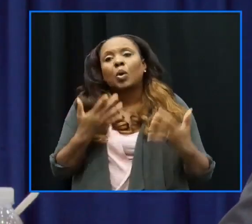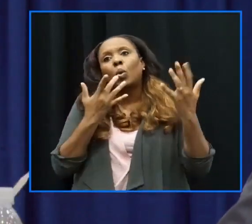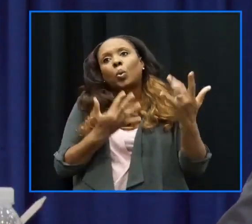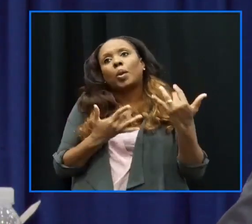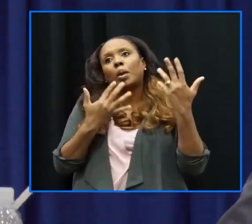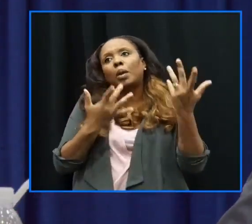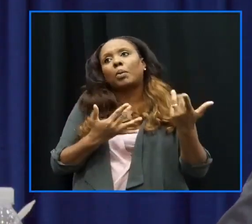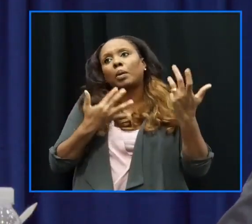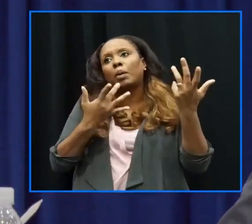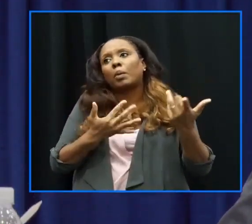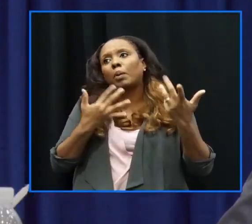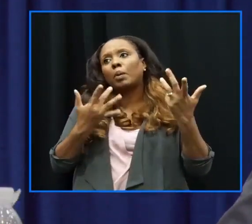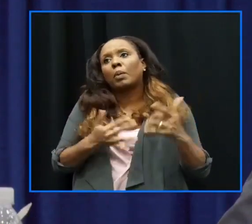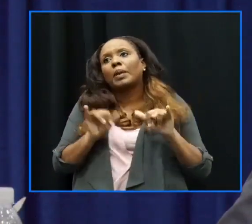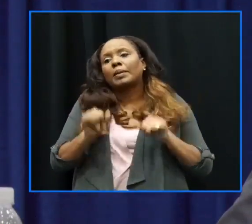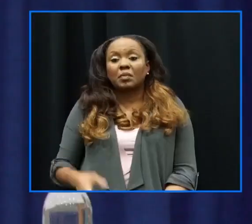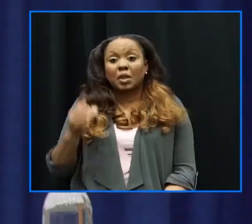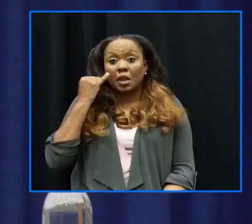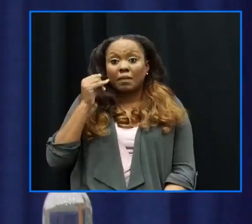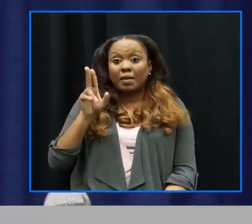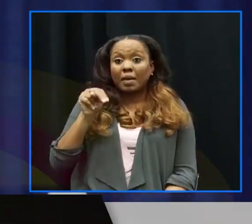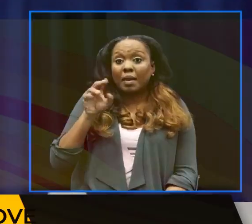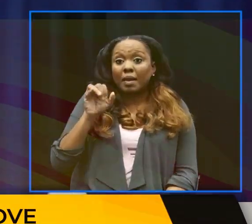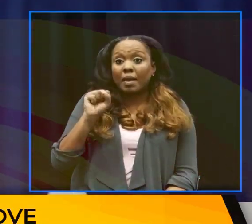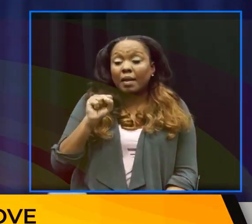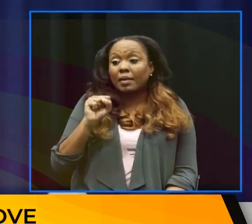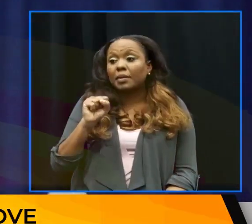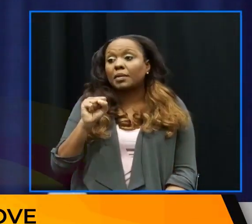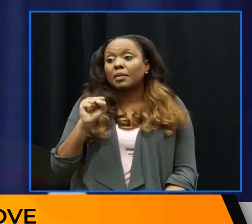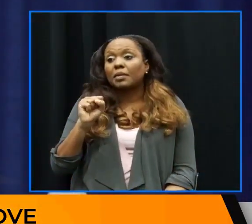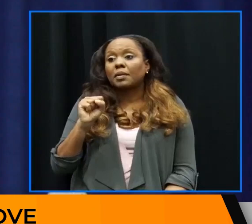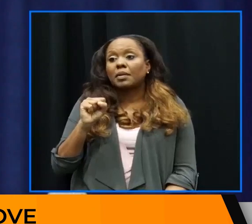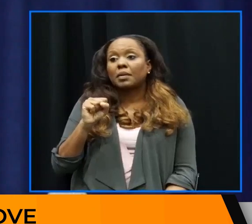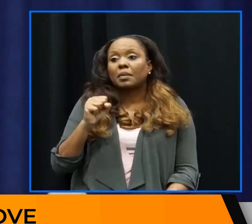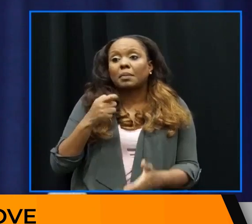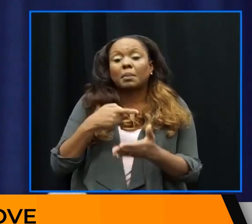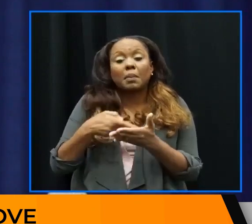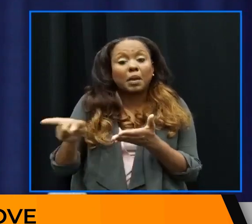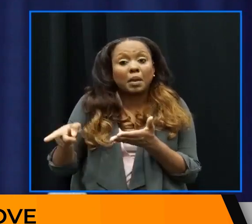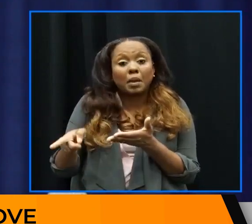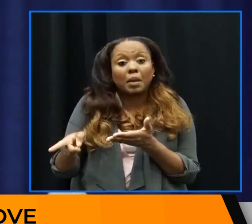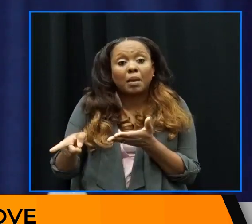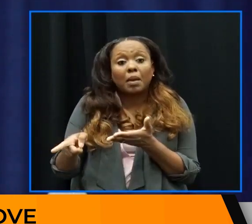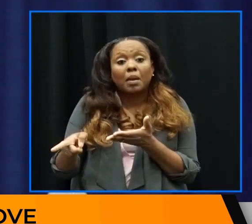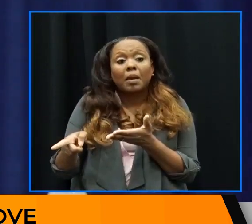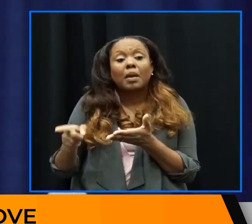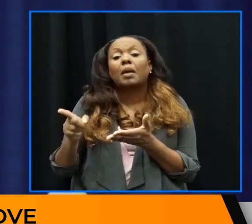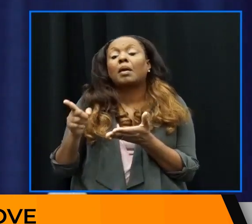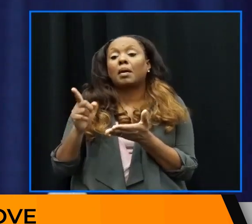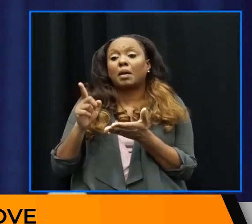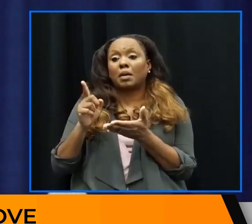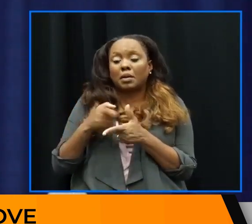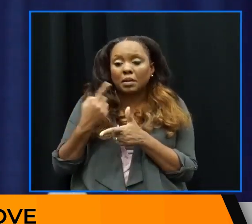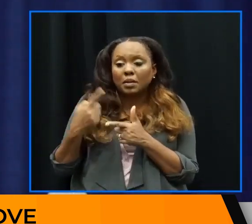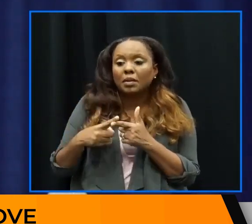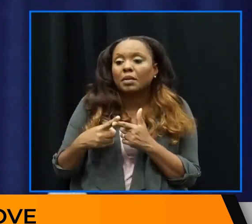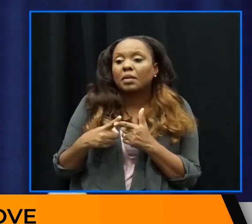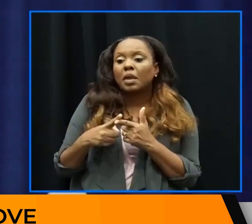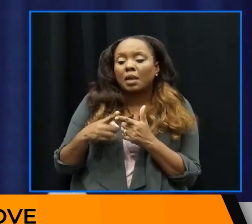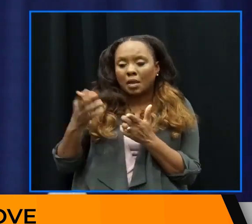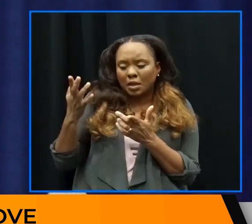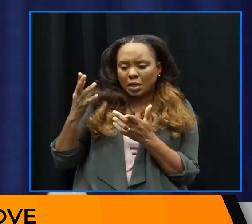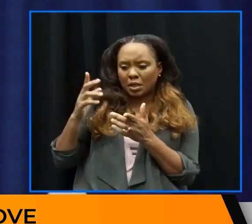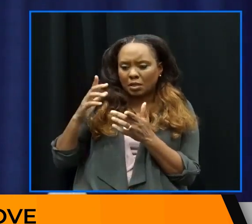of it being fatal to us. Chairman of the Barbados Private Sector Association Tricia Tannis endorsed the need for a more